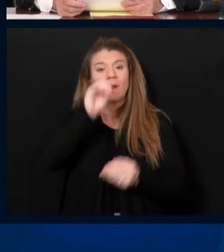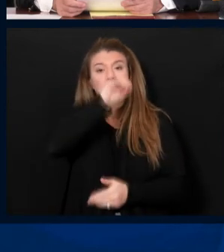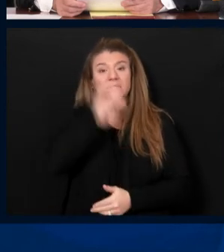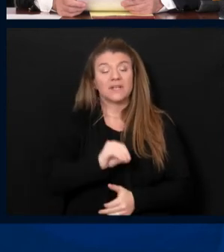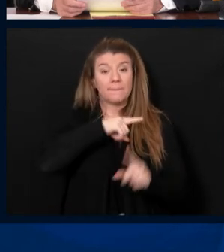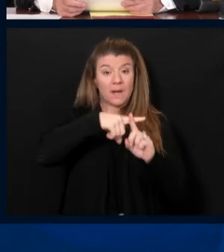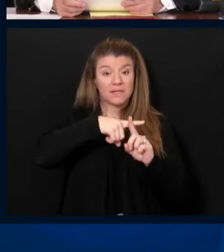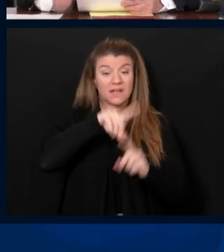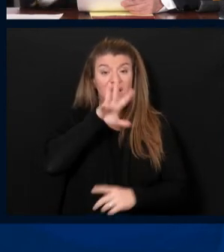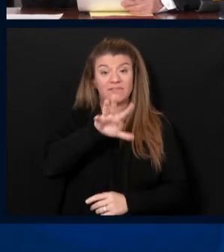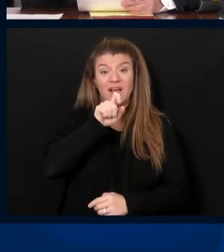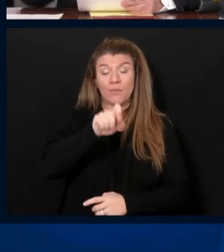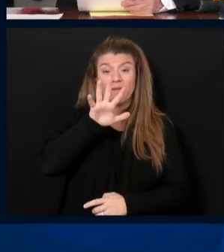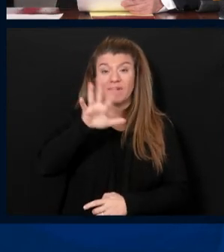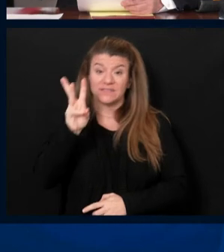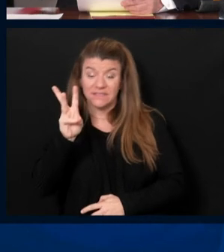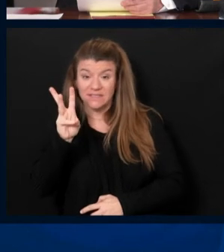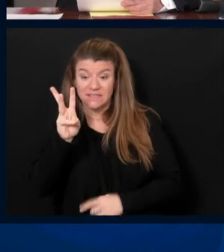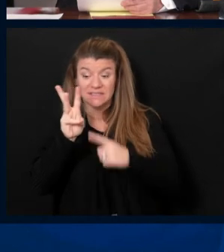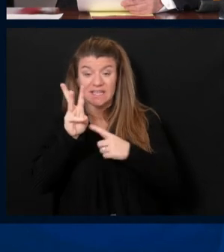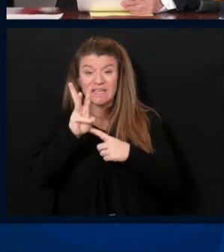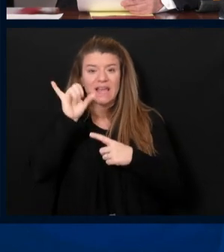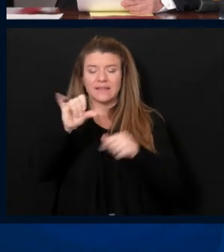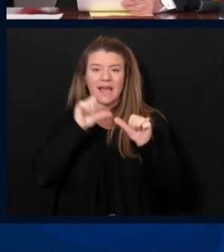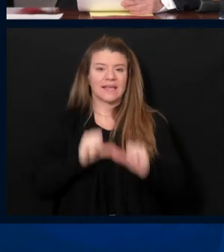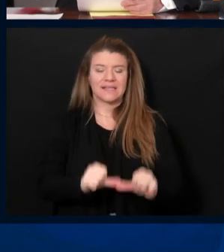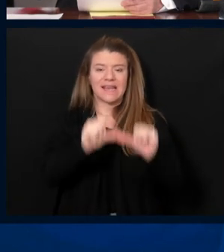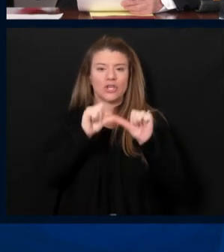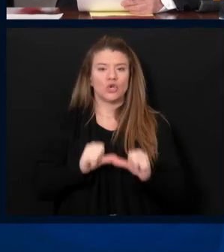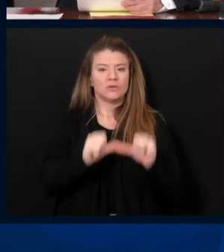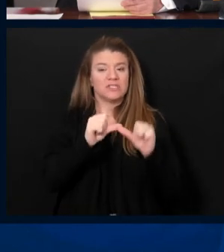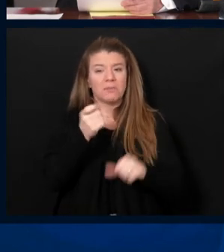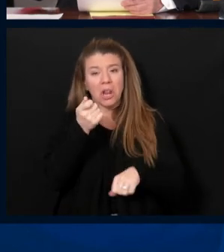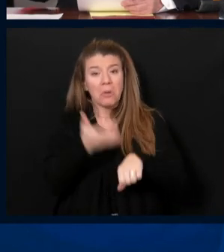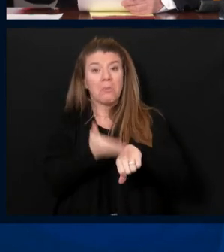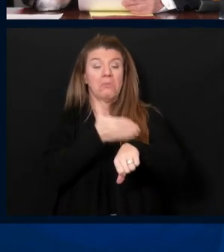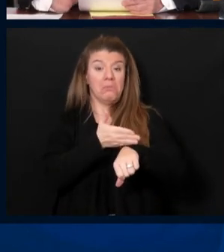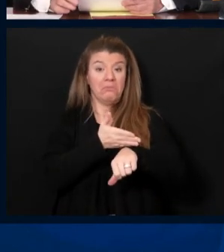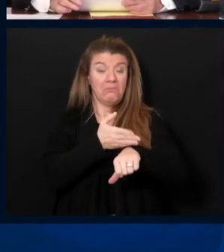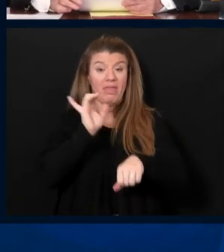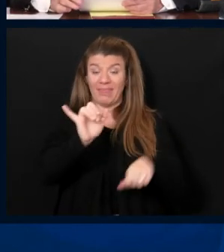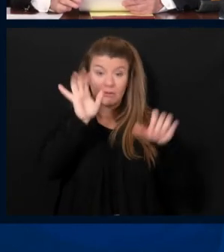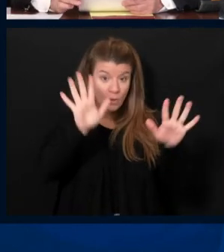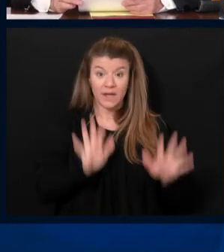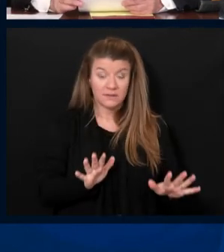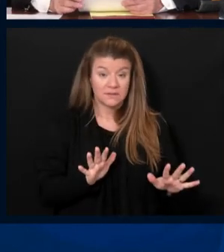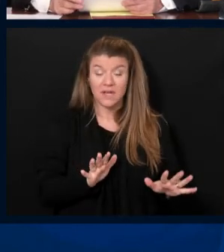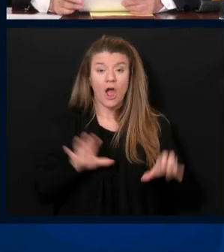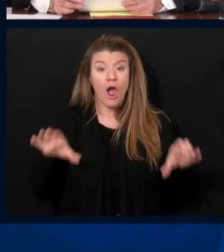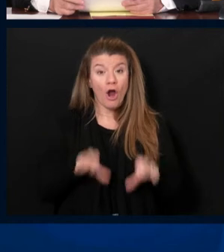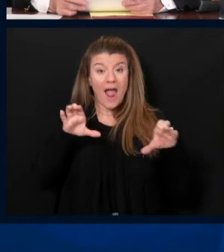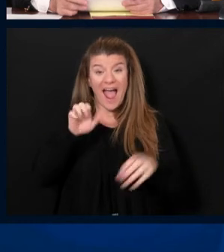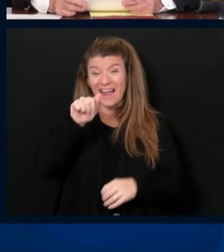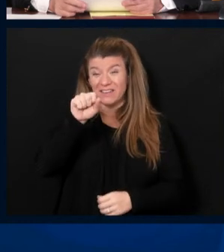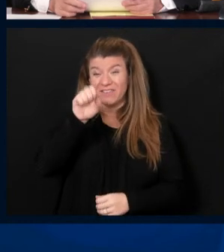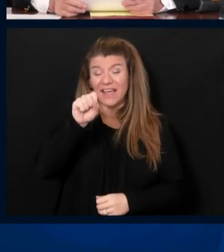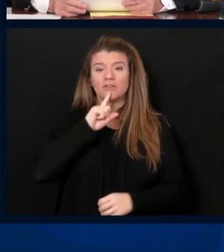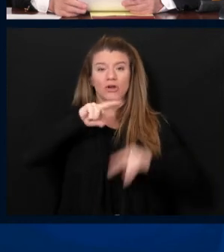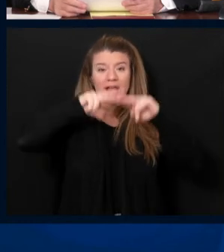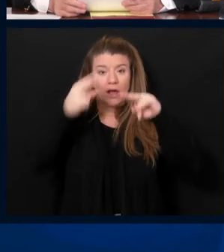is 5.56, and that continues to be just a little bit better, and that's great. Our active cases are down